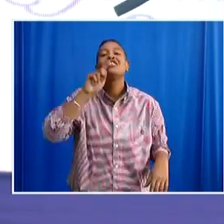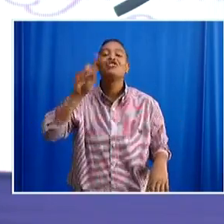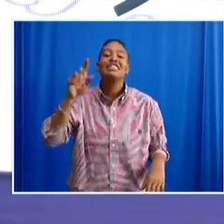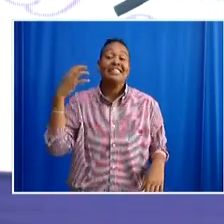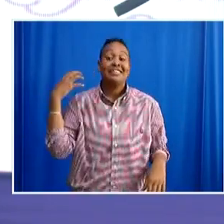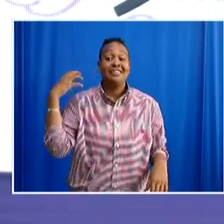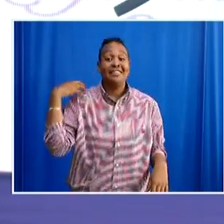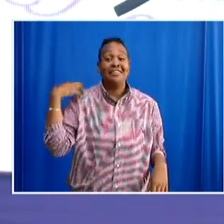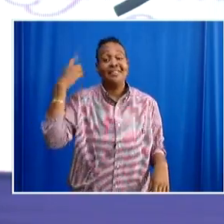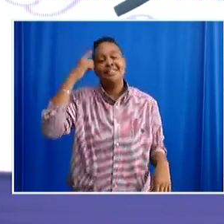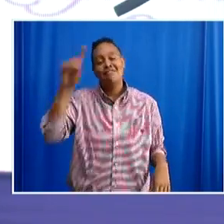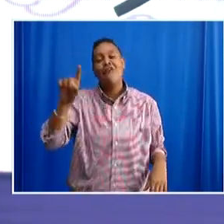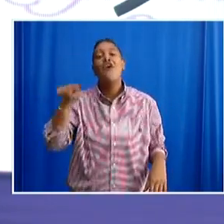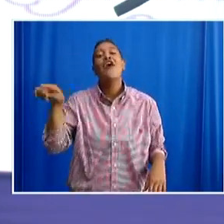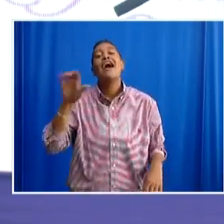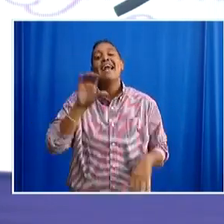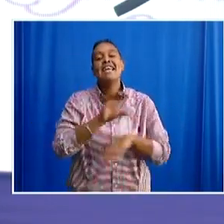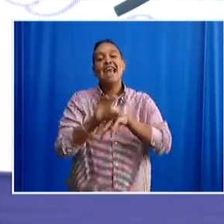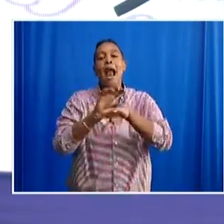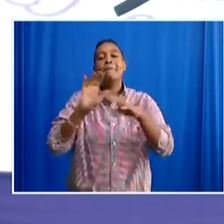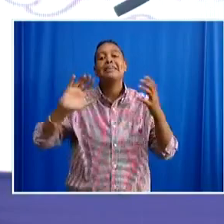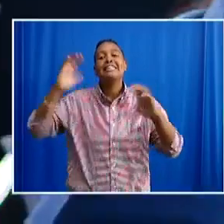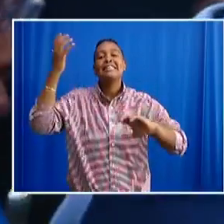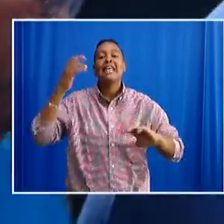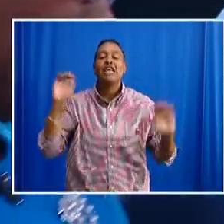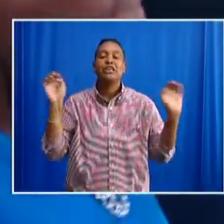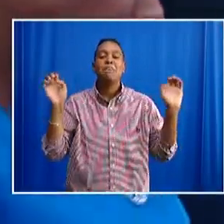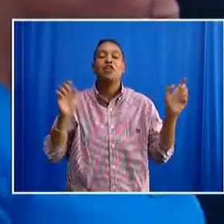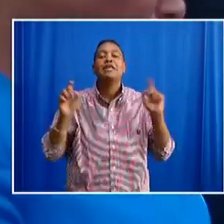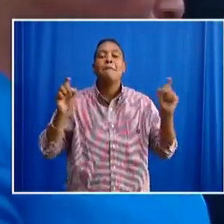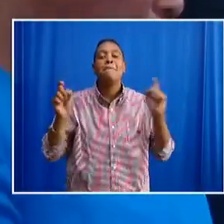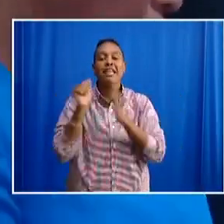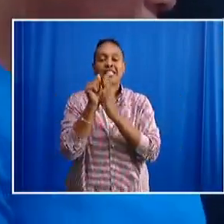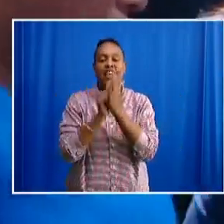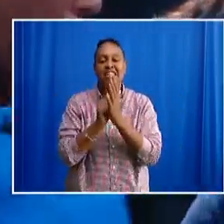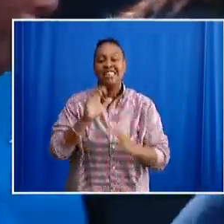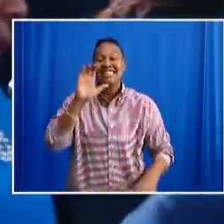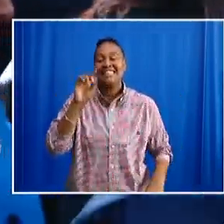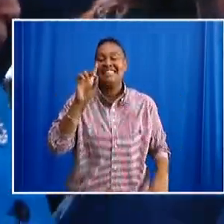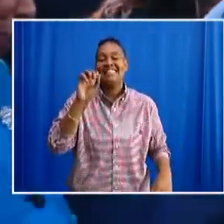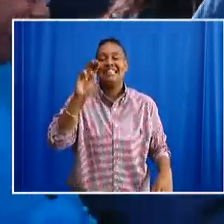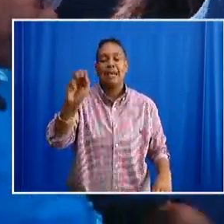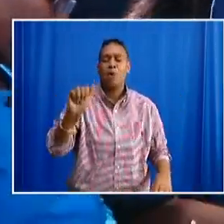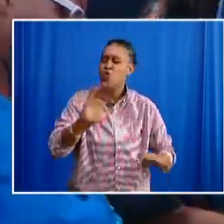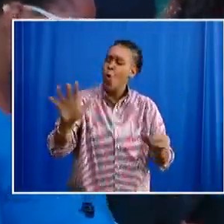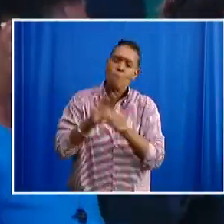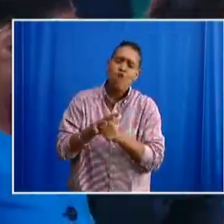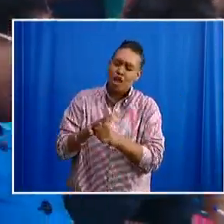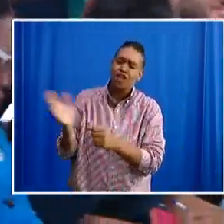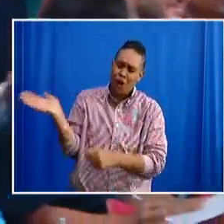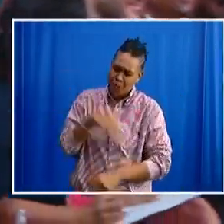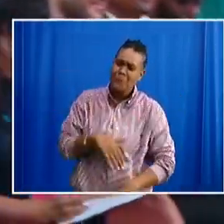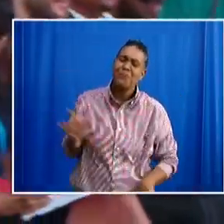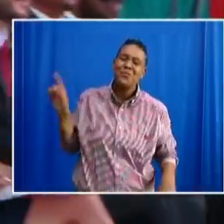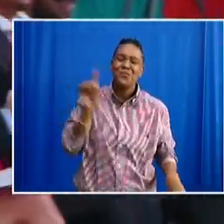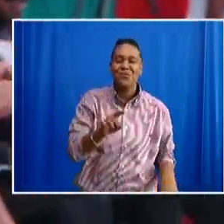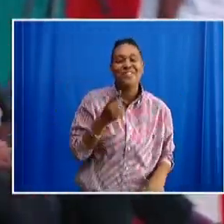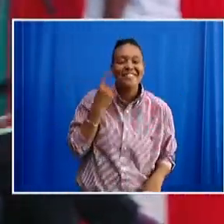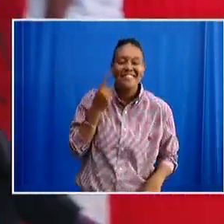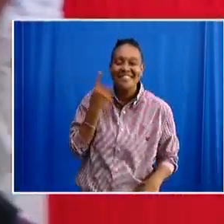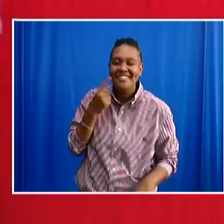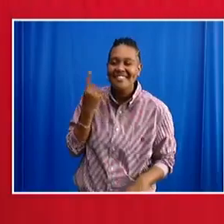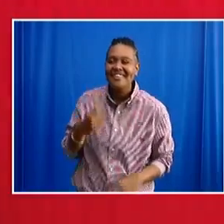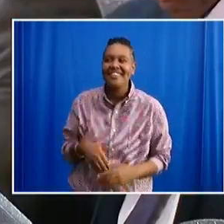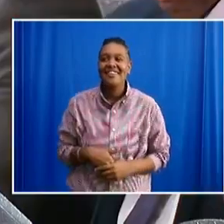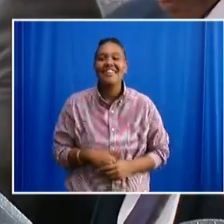Director, Caribbean Disaster Emergency Management Agency, CDEMA. No pressure, Mr. Jackson.